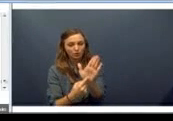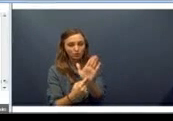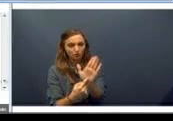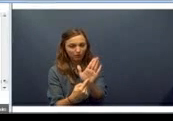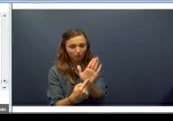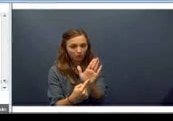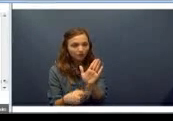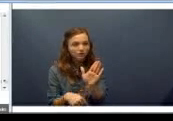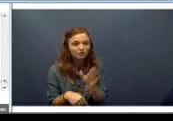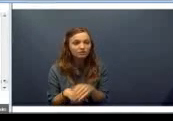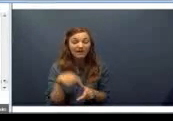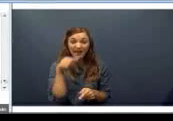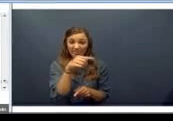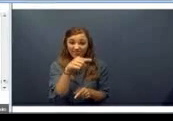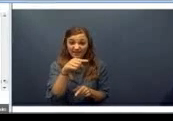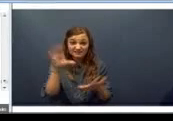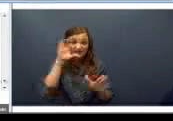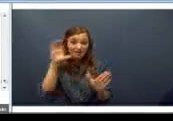of that.